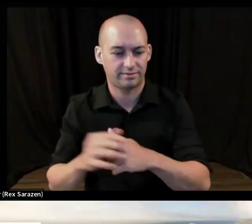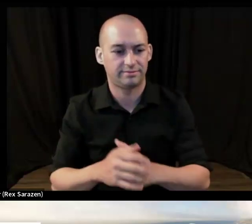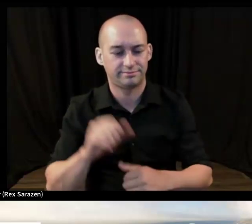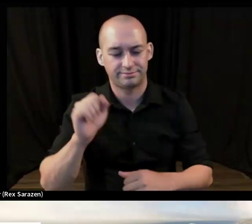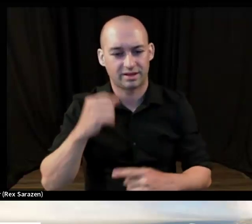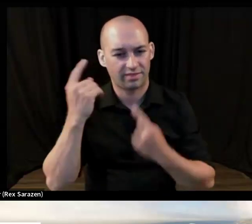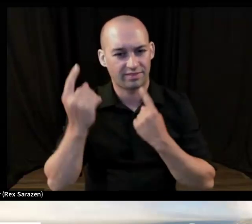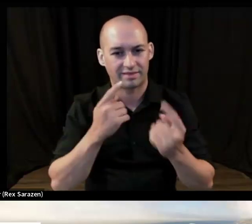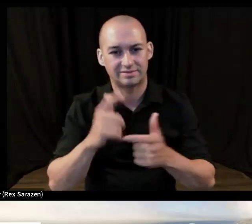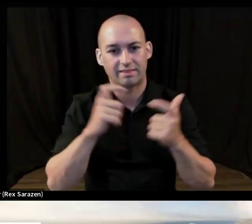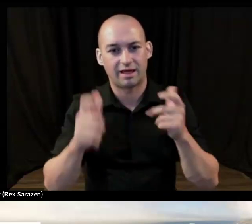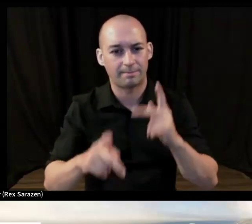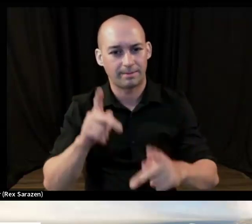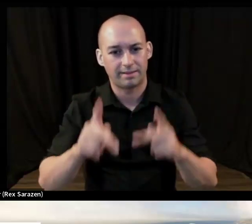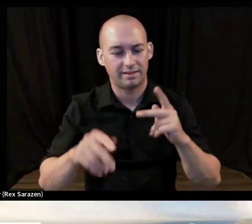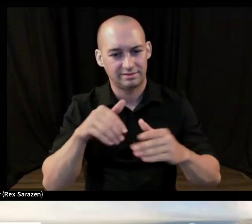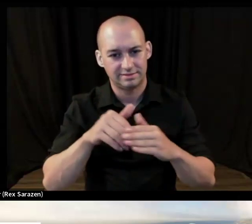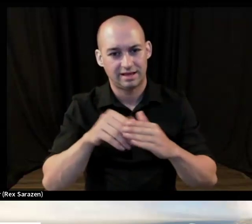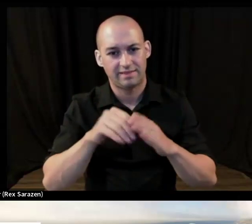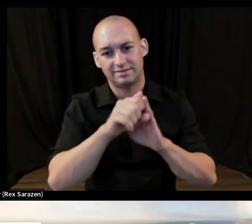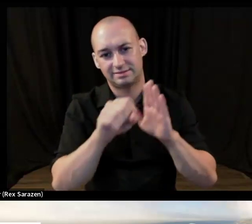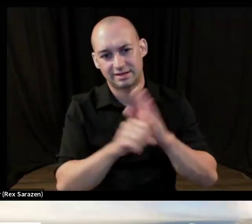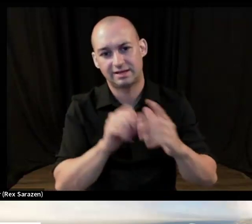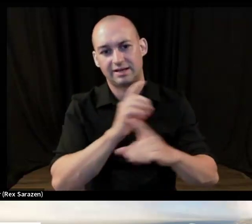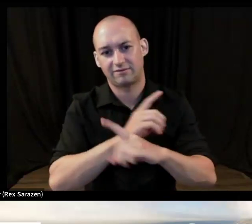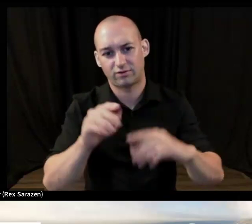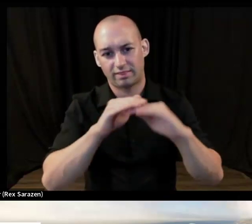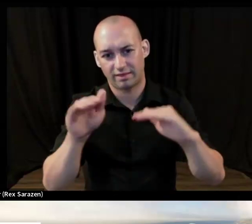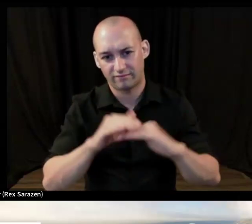lot of folks within the state at different levels that are looking at,